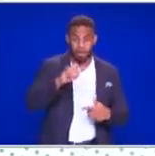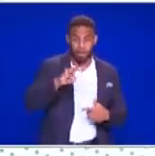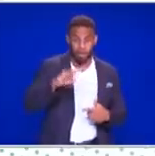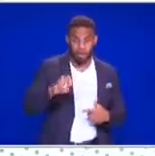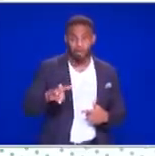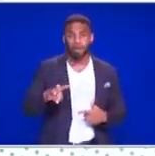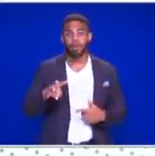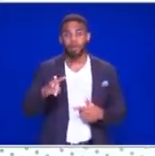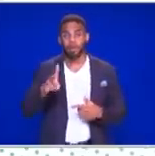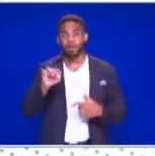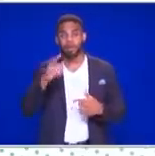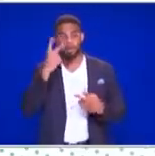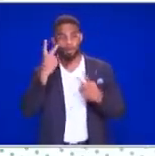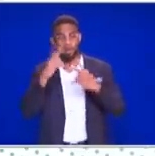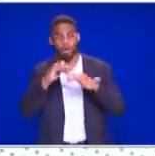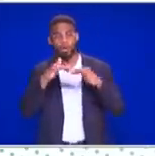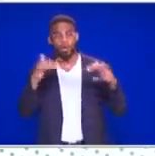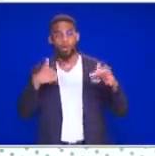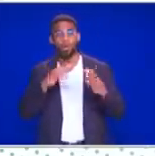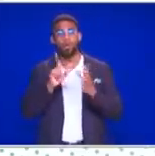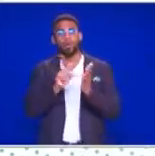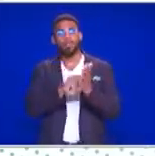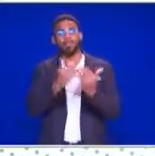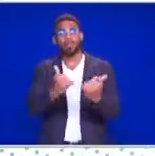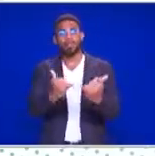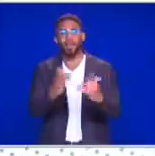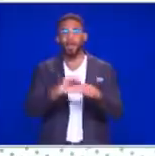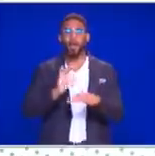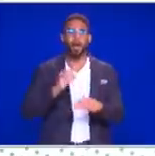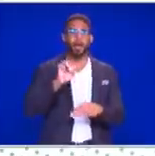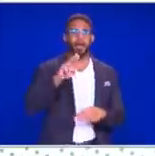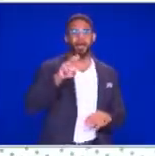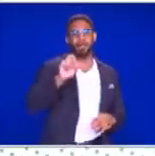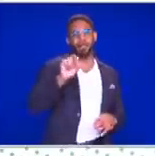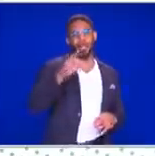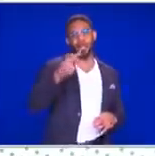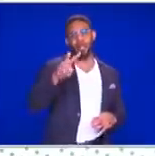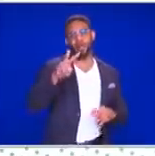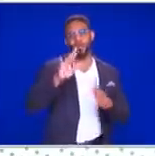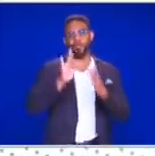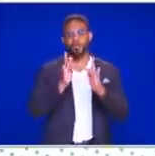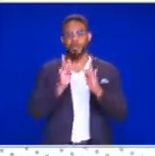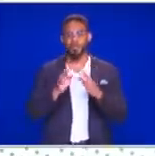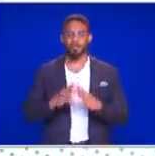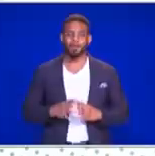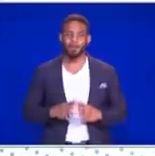data visualization on diversity that we released today on our census.gov website.